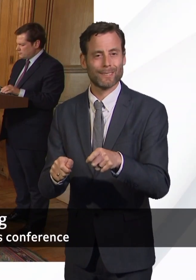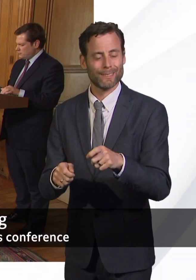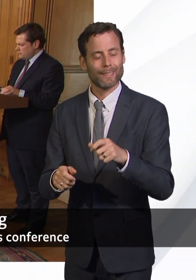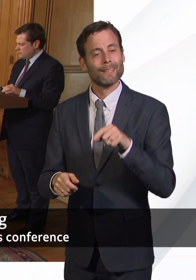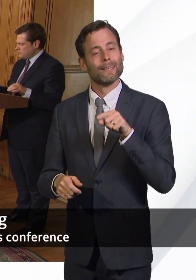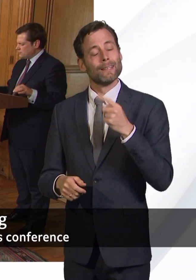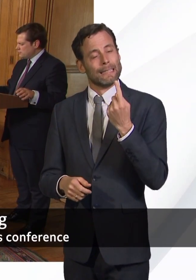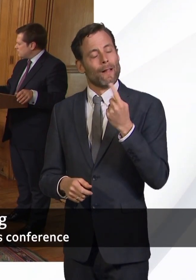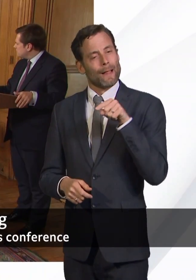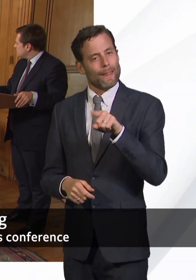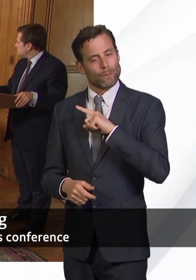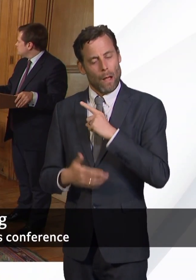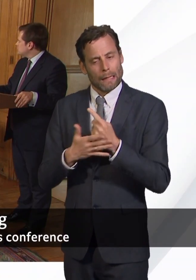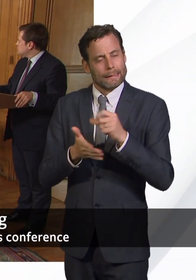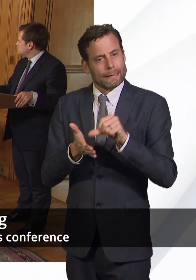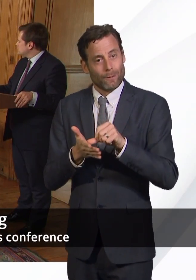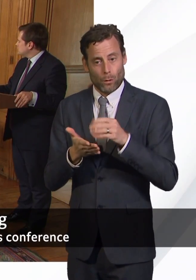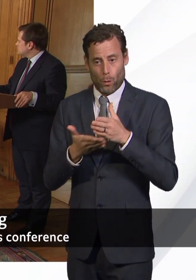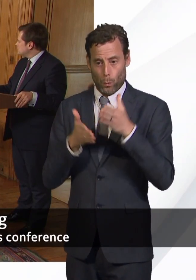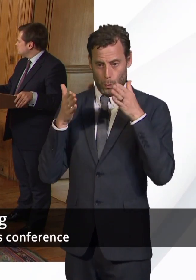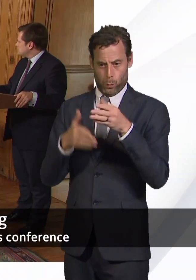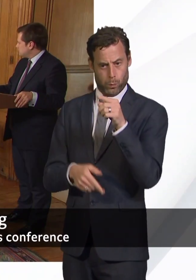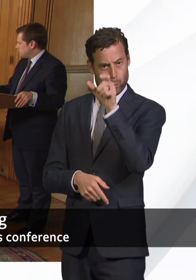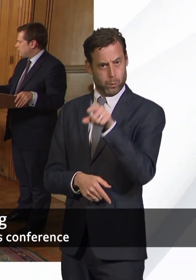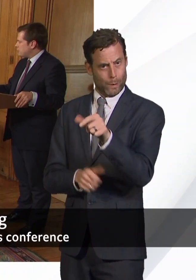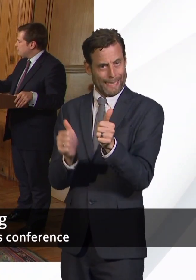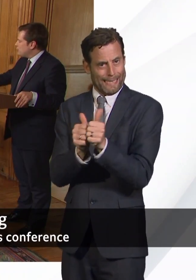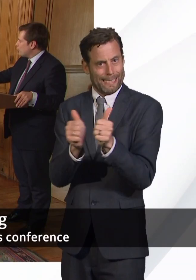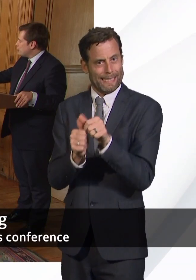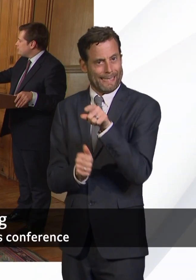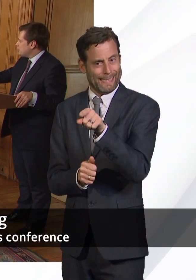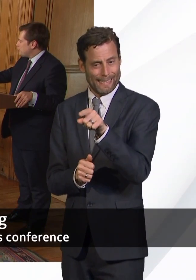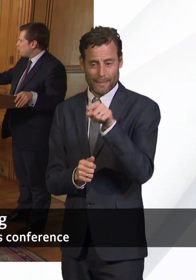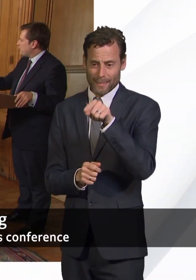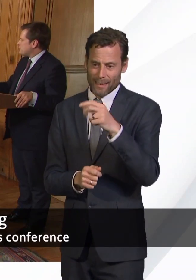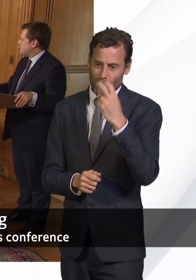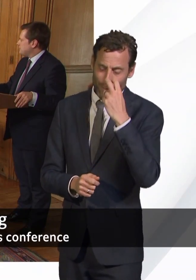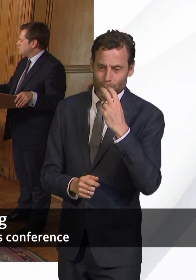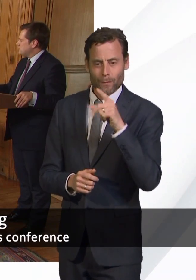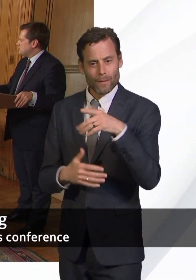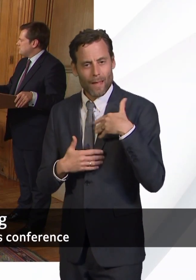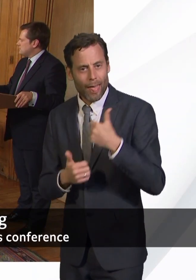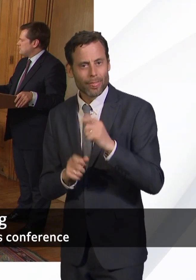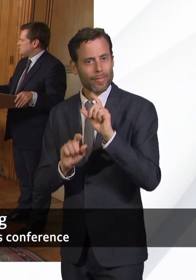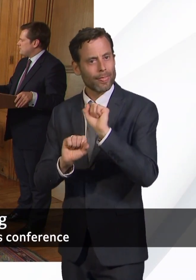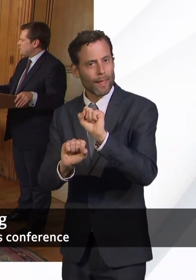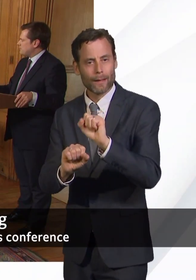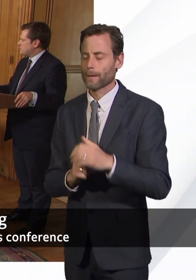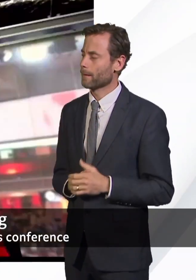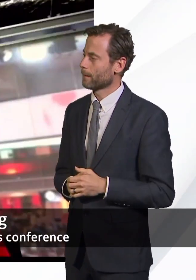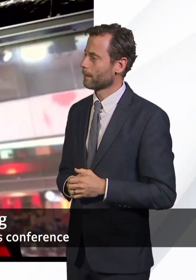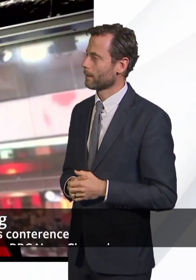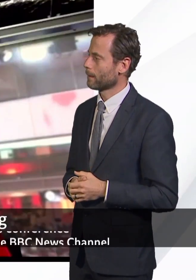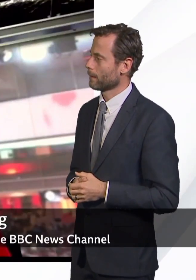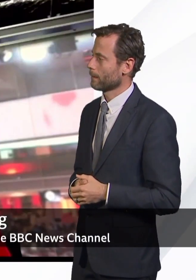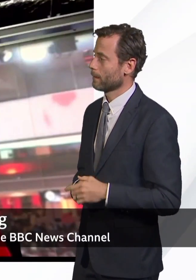else's infection risk, but also their personal life as well. Thanks, Jenny. Laura, do you have a follow-up question? Yes, I mean, you've listed some of